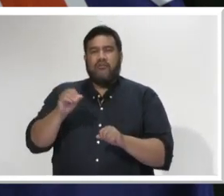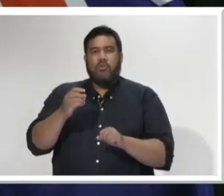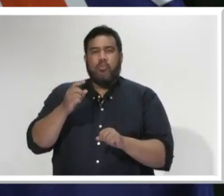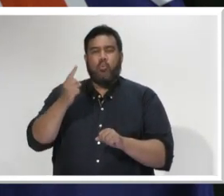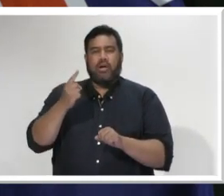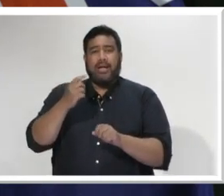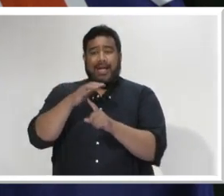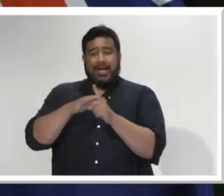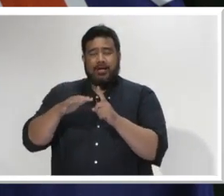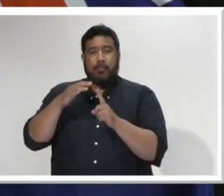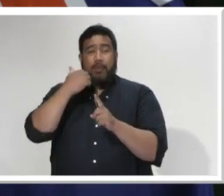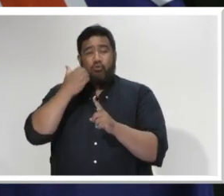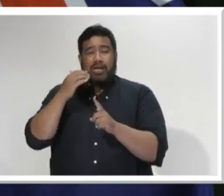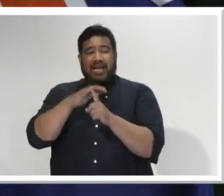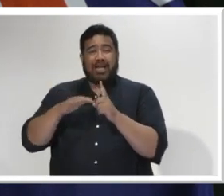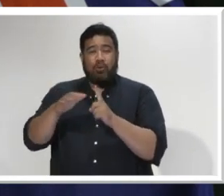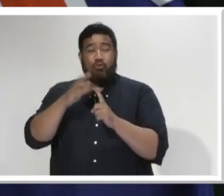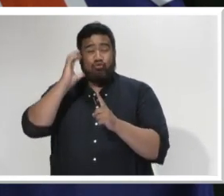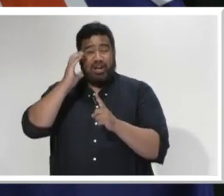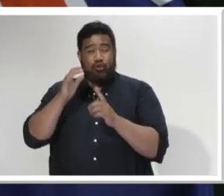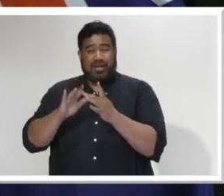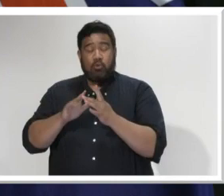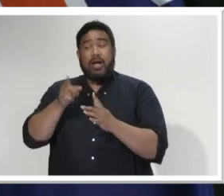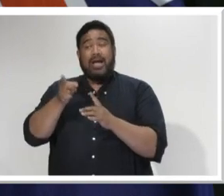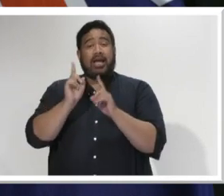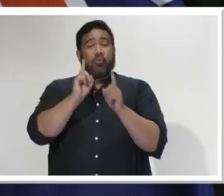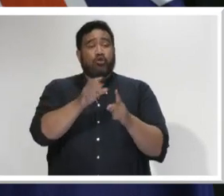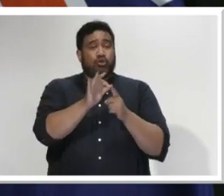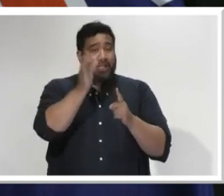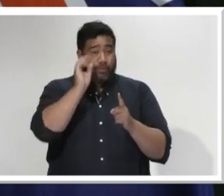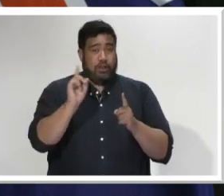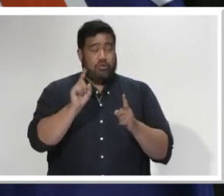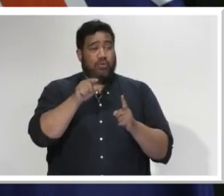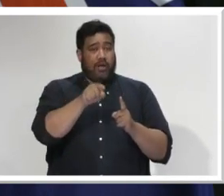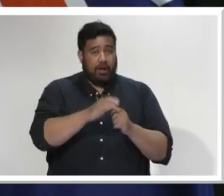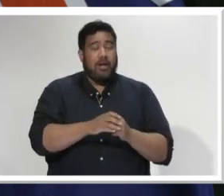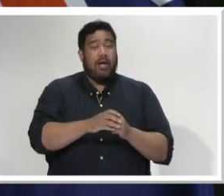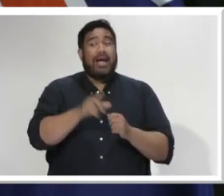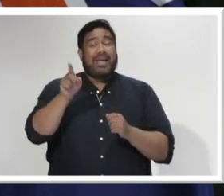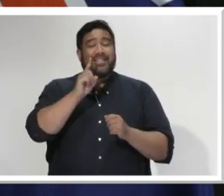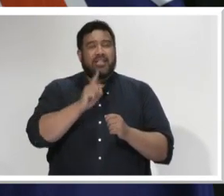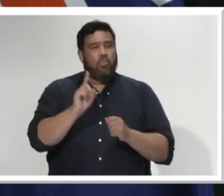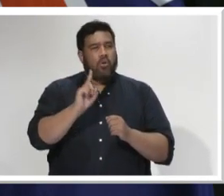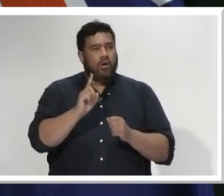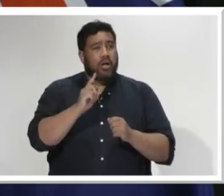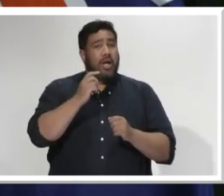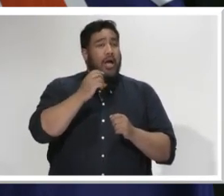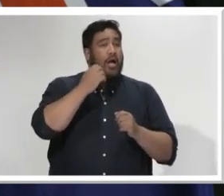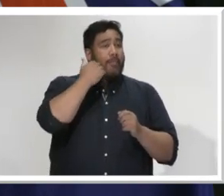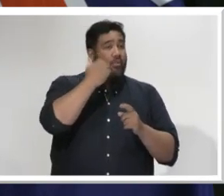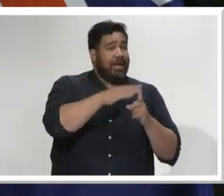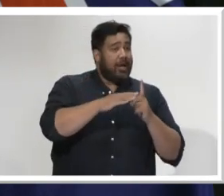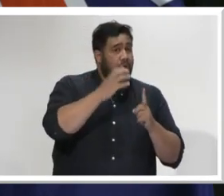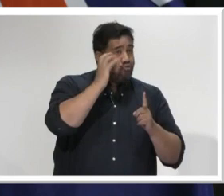iwi Radio Network, was before the Parliament's Epidemic Response Committee, and he said it's important that iwi radio and Māori media are